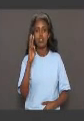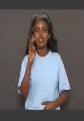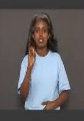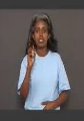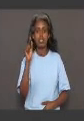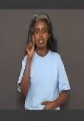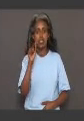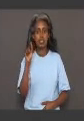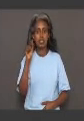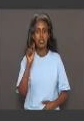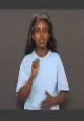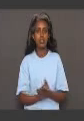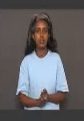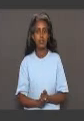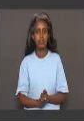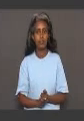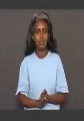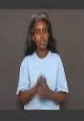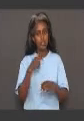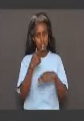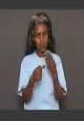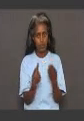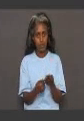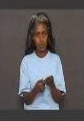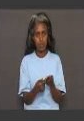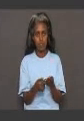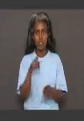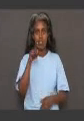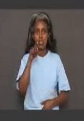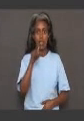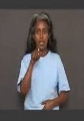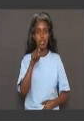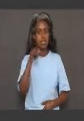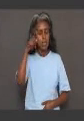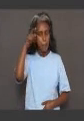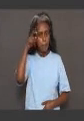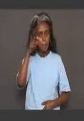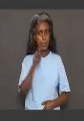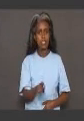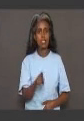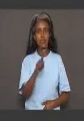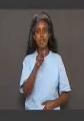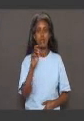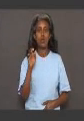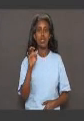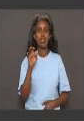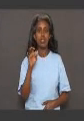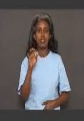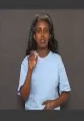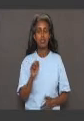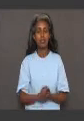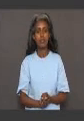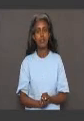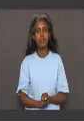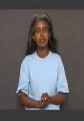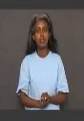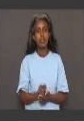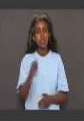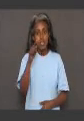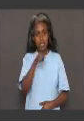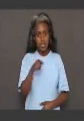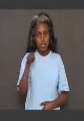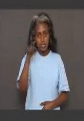260 degrees. Therefore, x must be 100. A